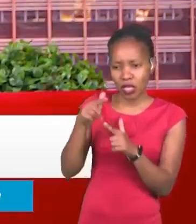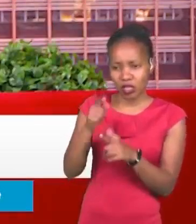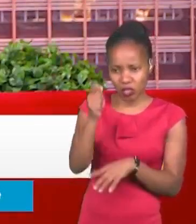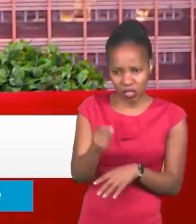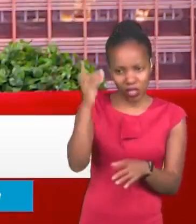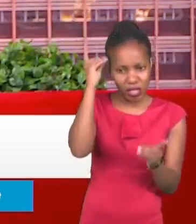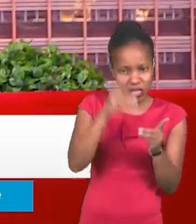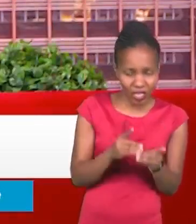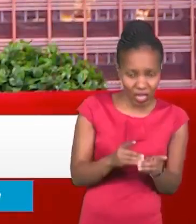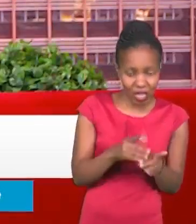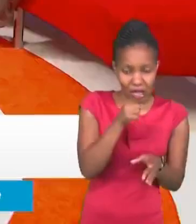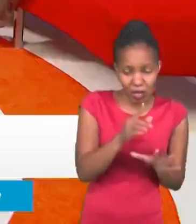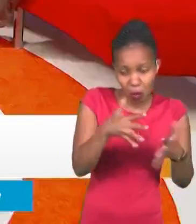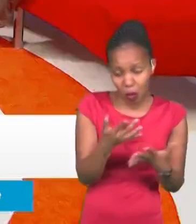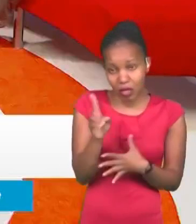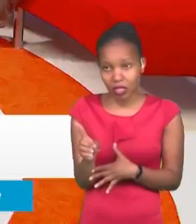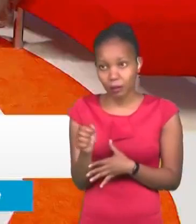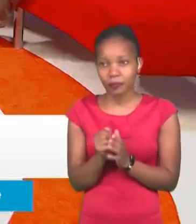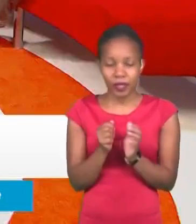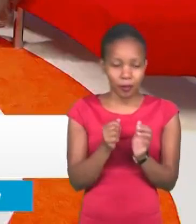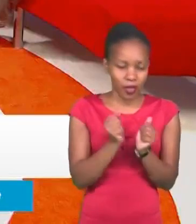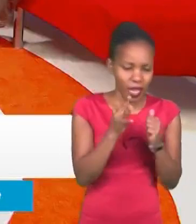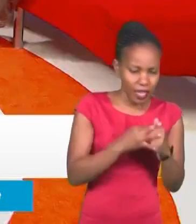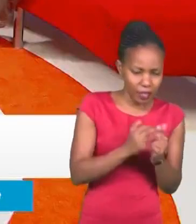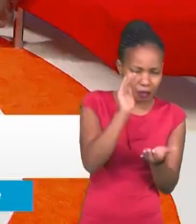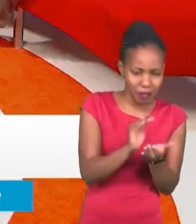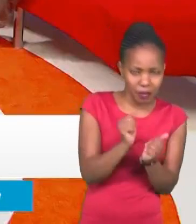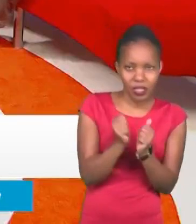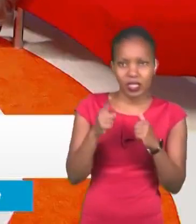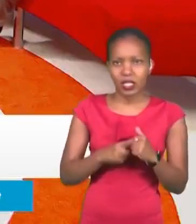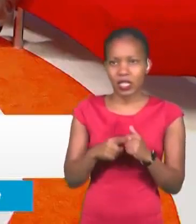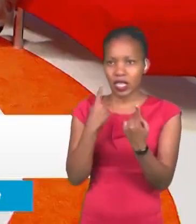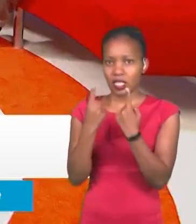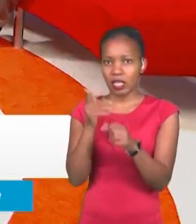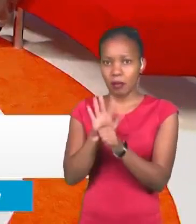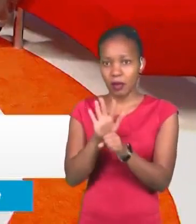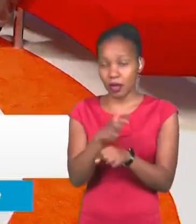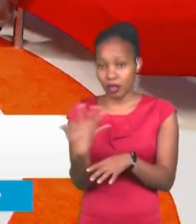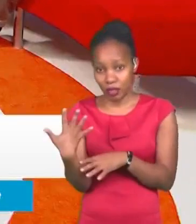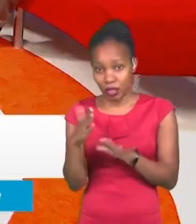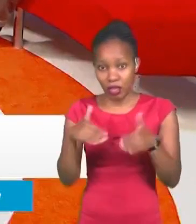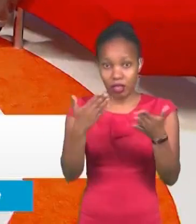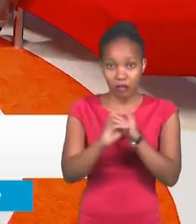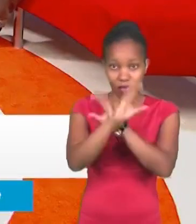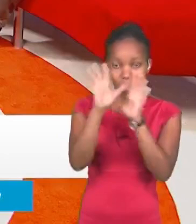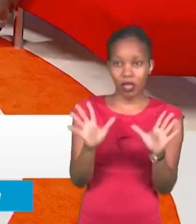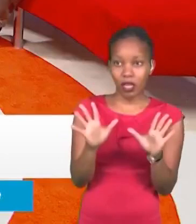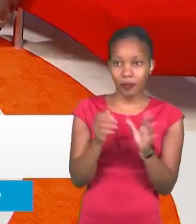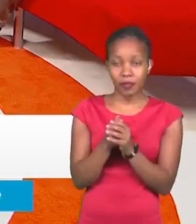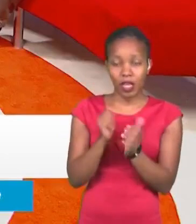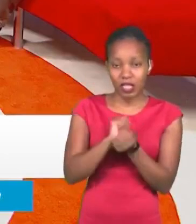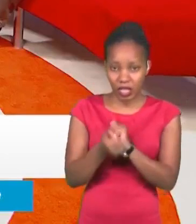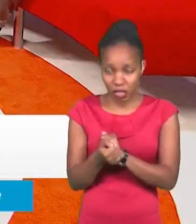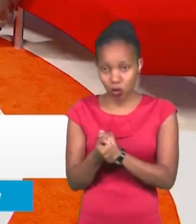Okay. All right. Omuga. From 18 to 16, he's mentioned so many things, of course, and been given a green light to do so many things,